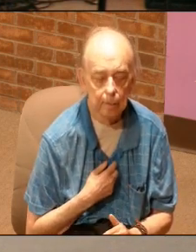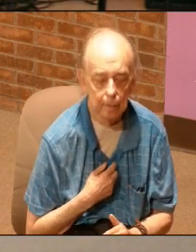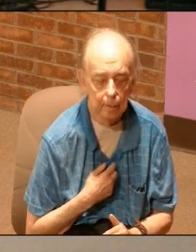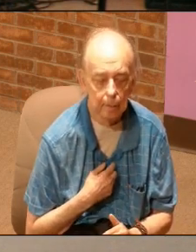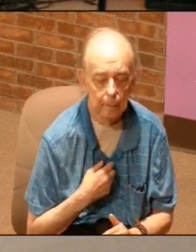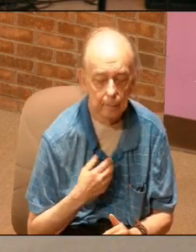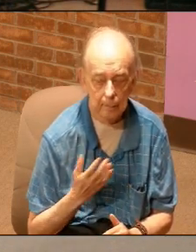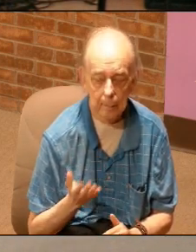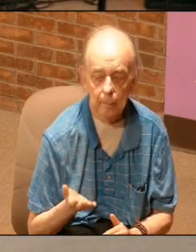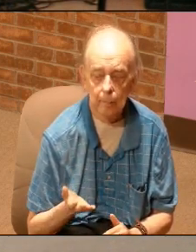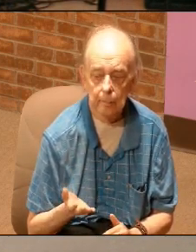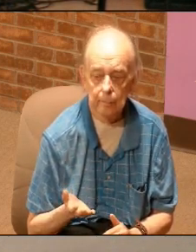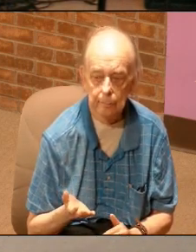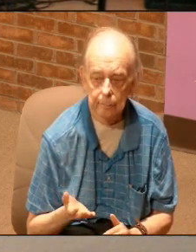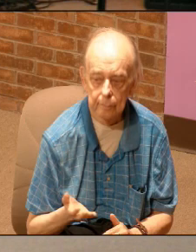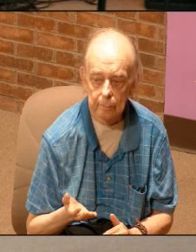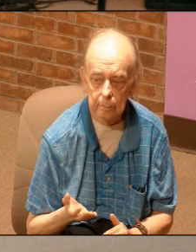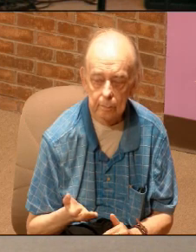There was a